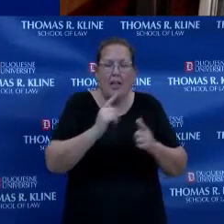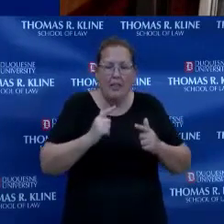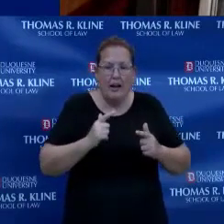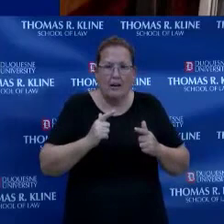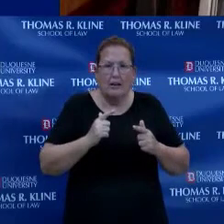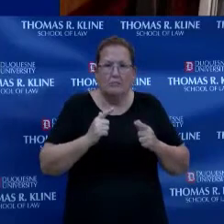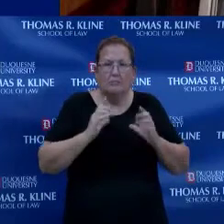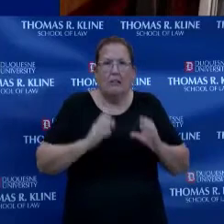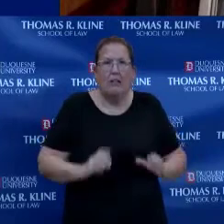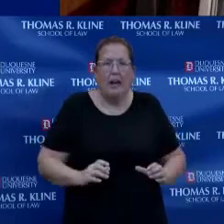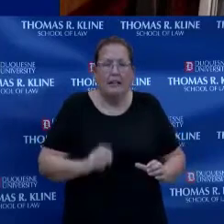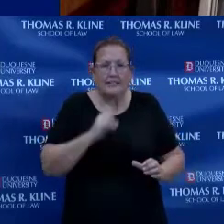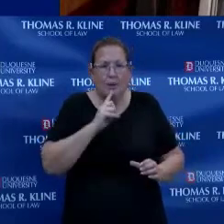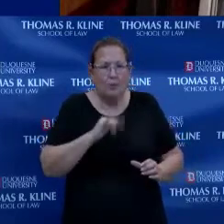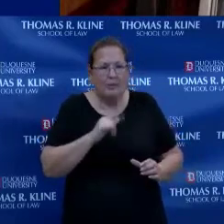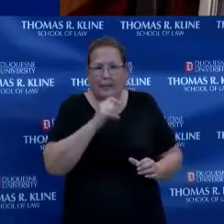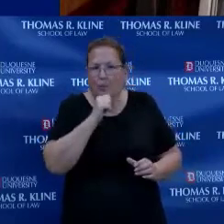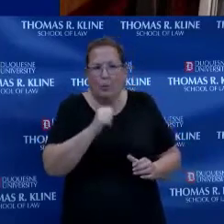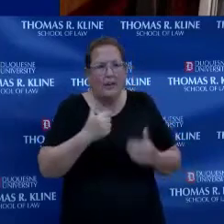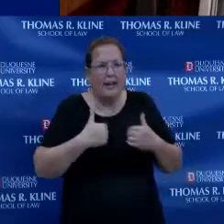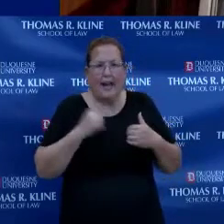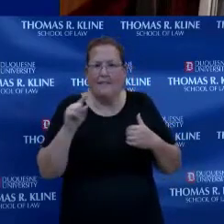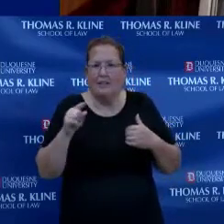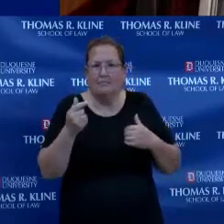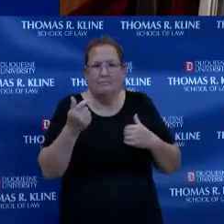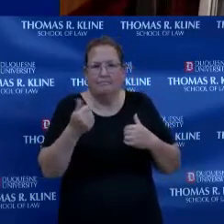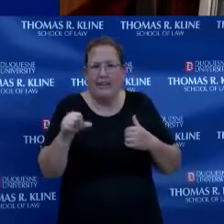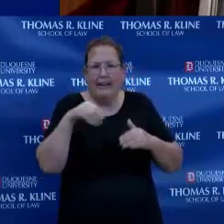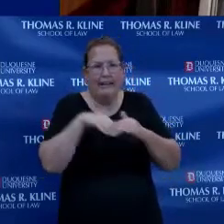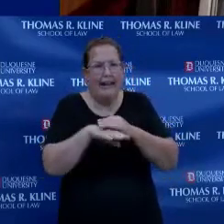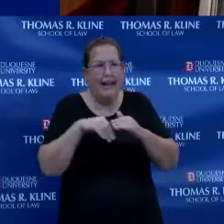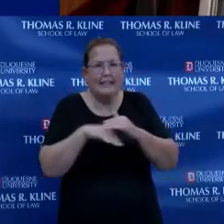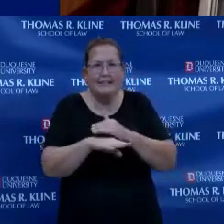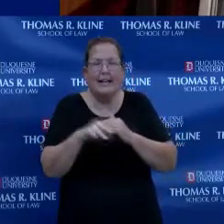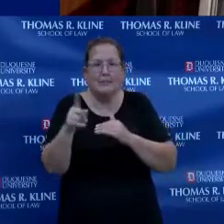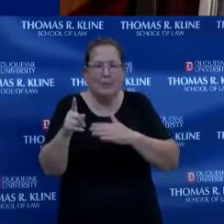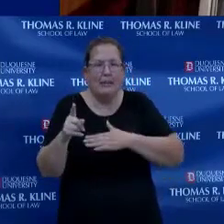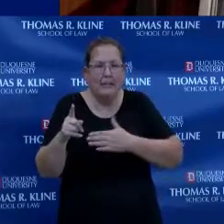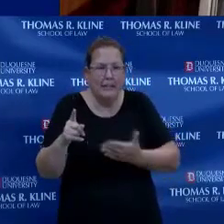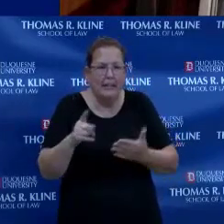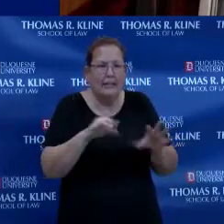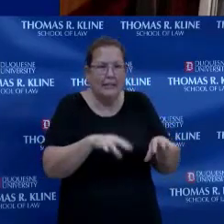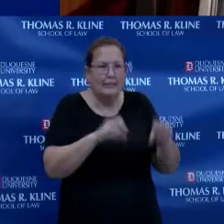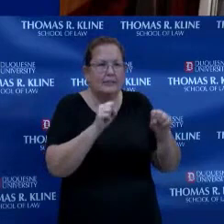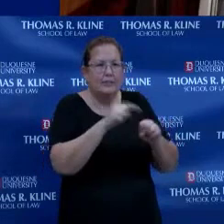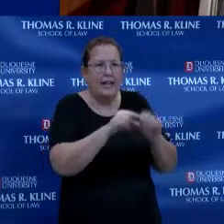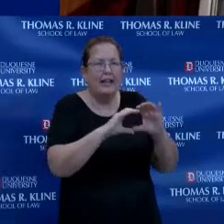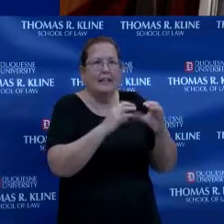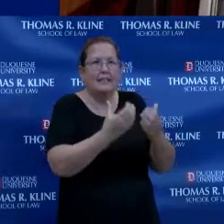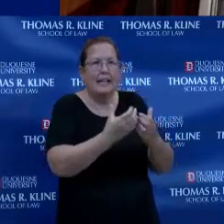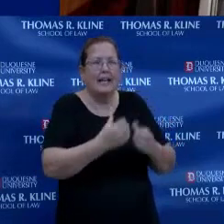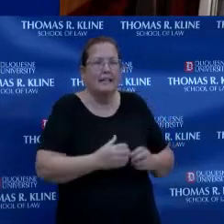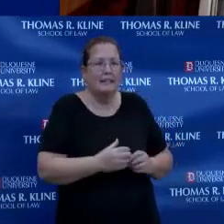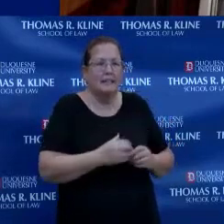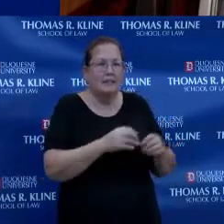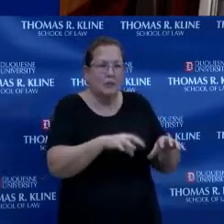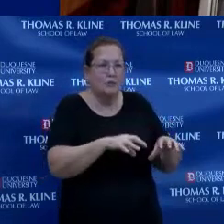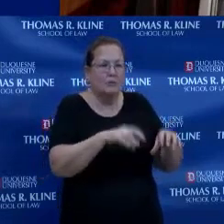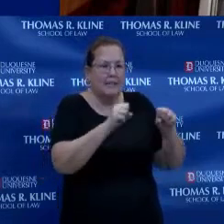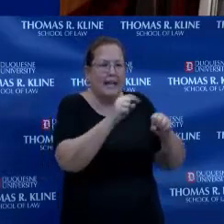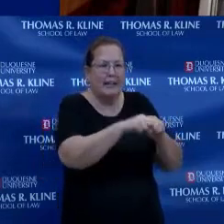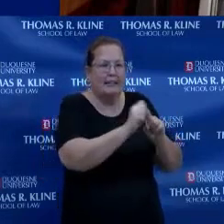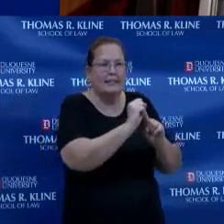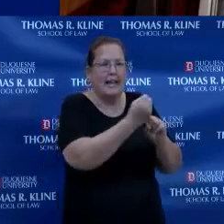would otherwise have no access to our legal system. And in fact, he has obtained 7- and 8-figure jury verdicts in courtrooms